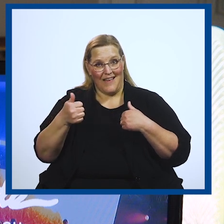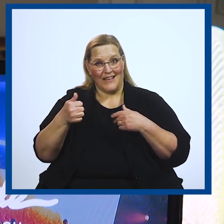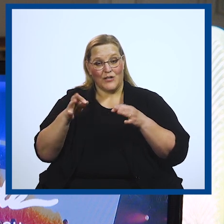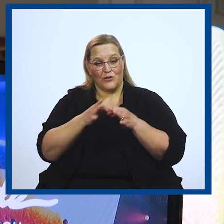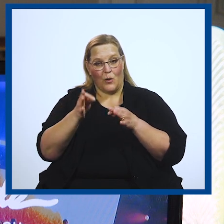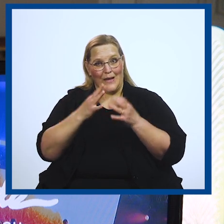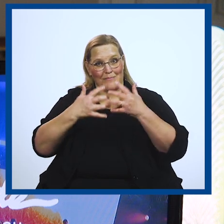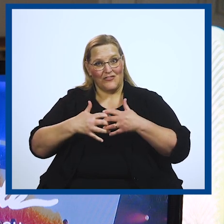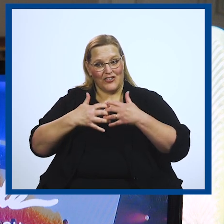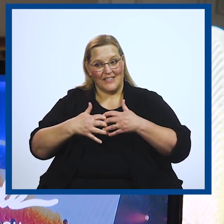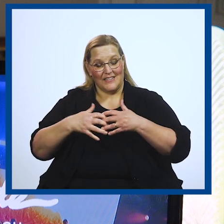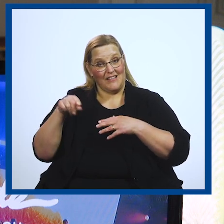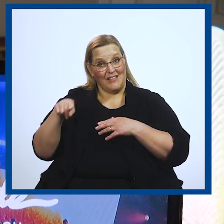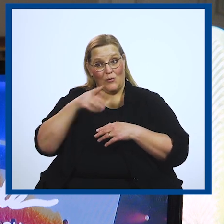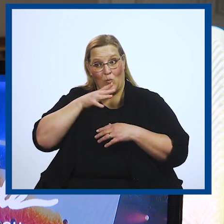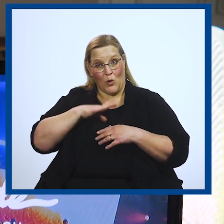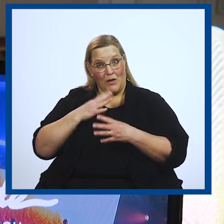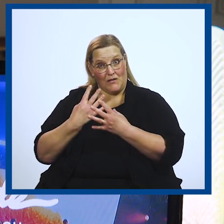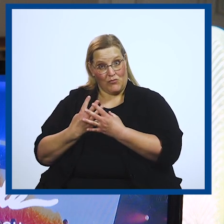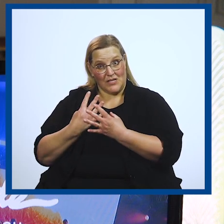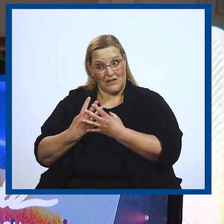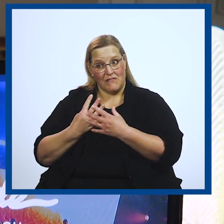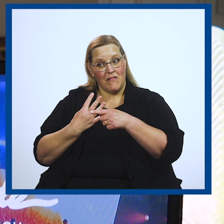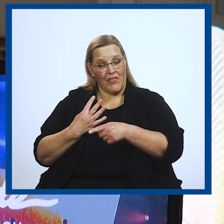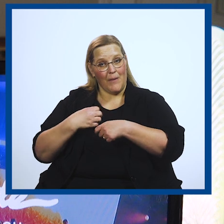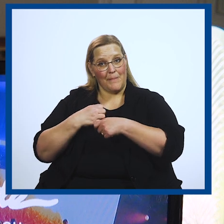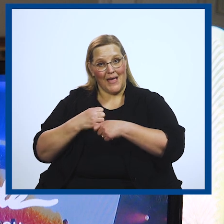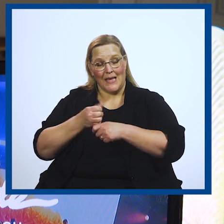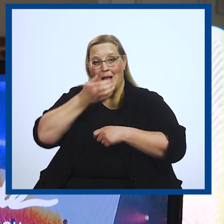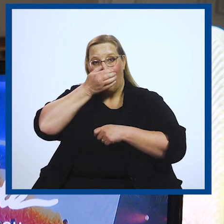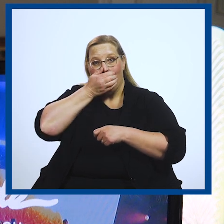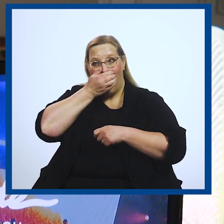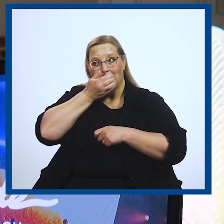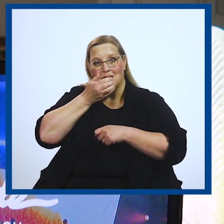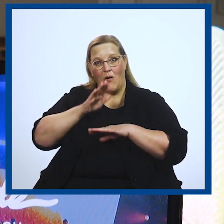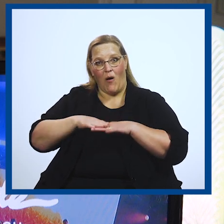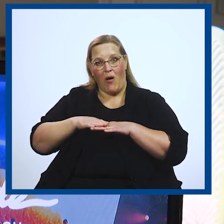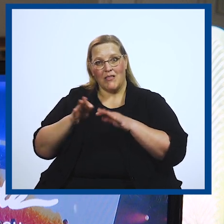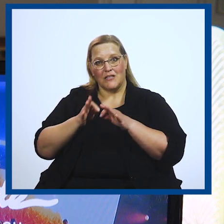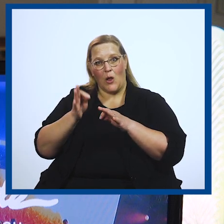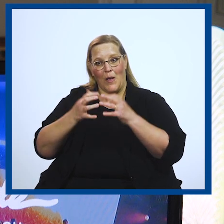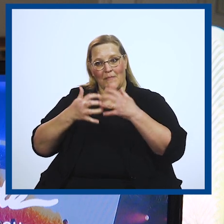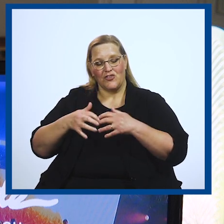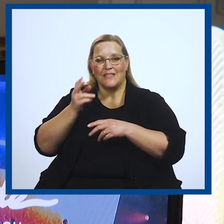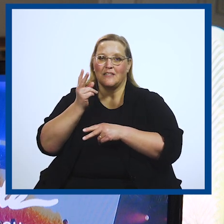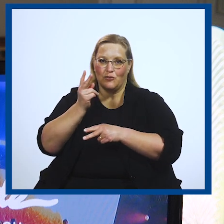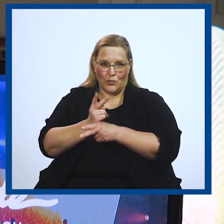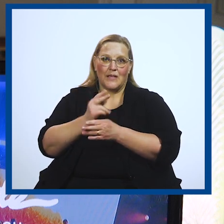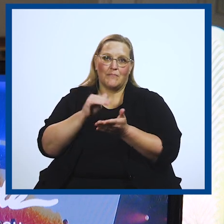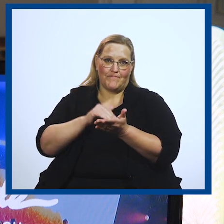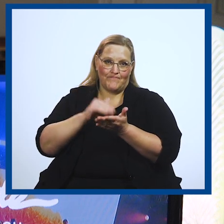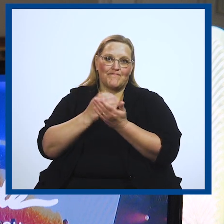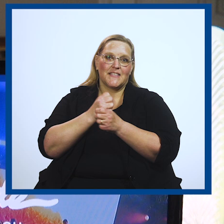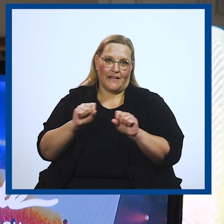machines, and Folsom women in the Folsom prison are actually making masks on those sewing machines to keep health workers safe. Amazing.